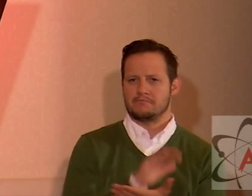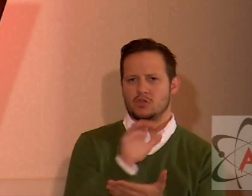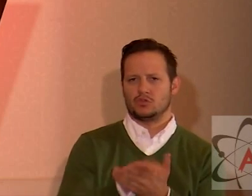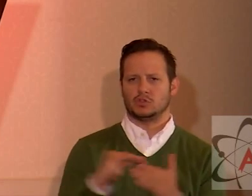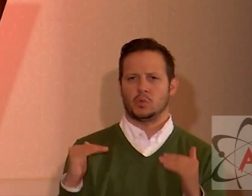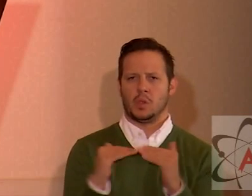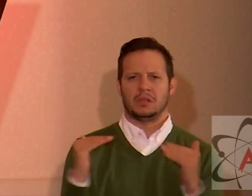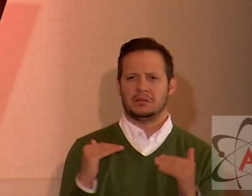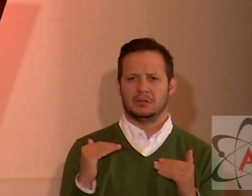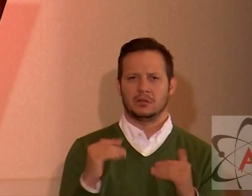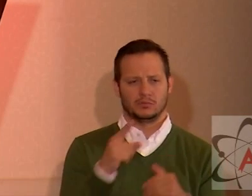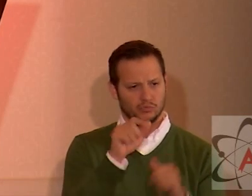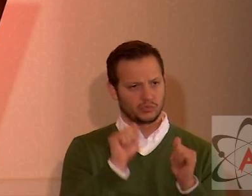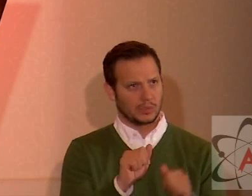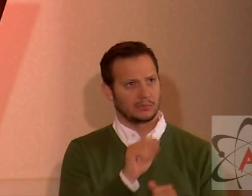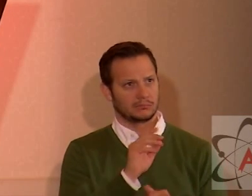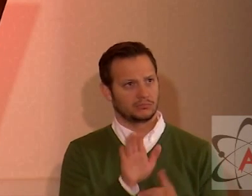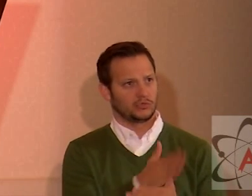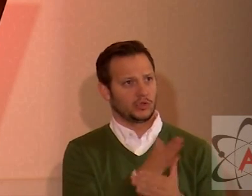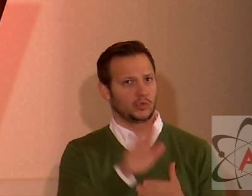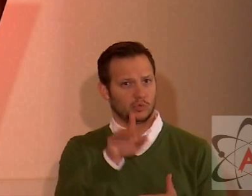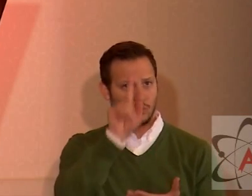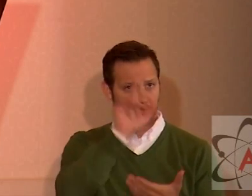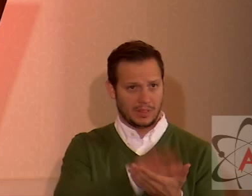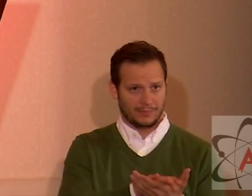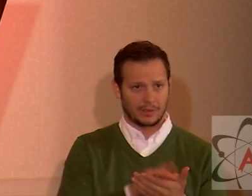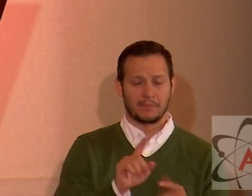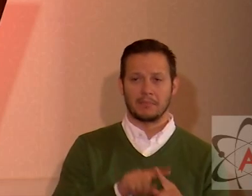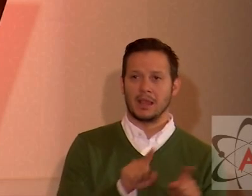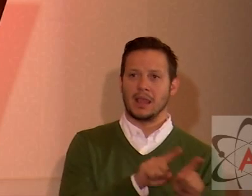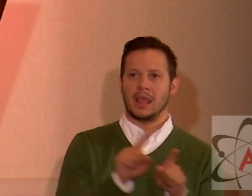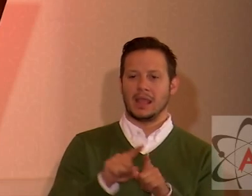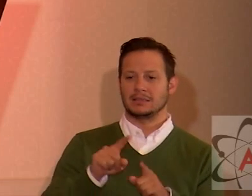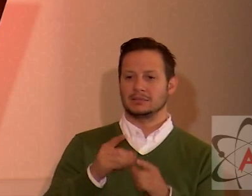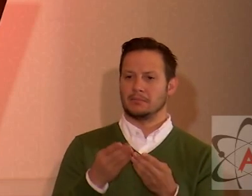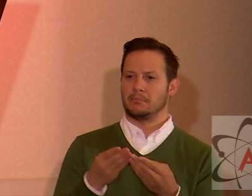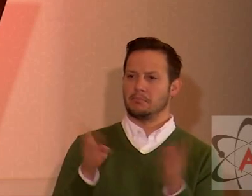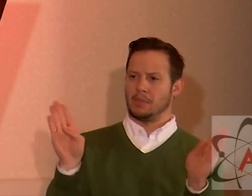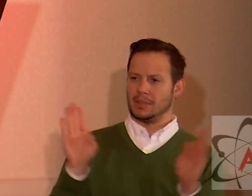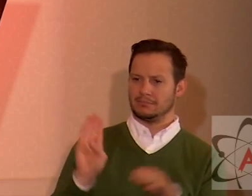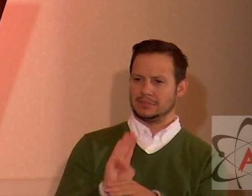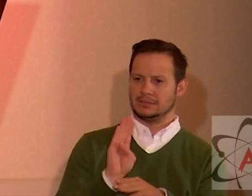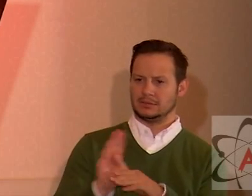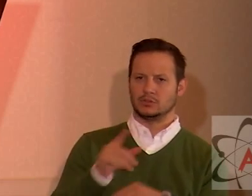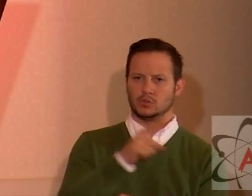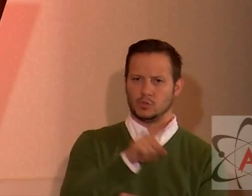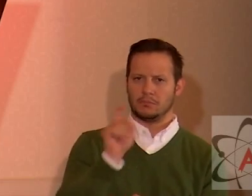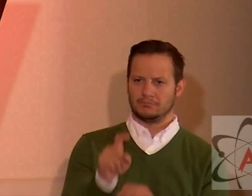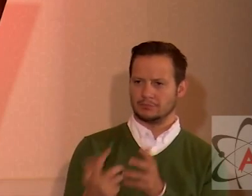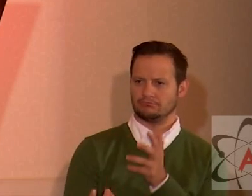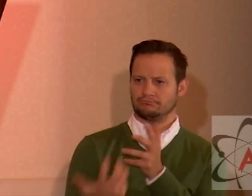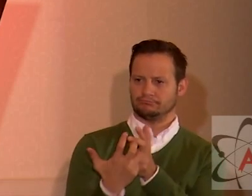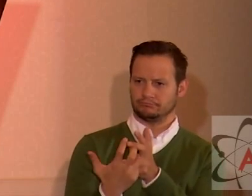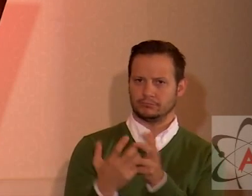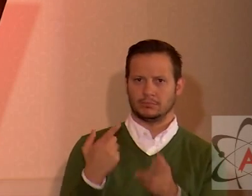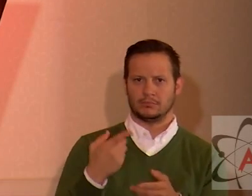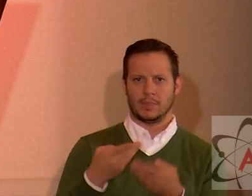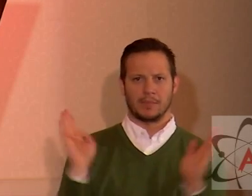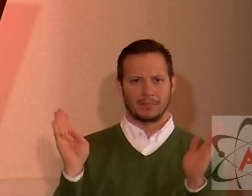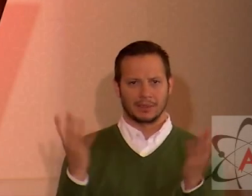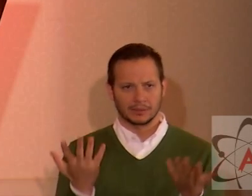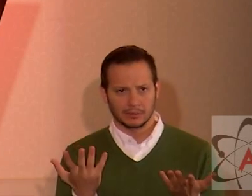equality." They could still utter their beliefs, but as a public institution, it had to accommodate the public. Is that